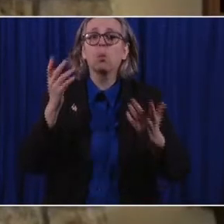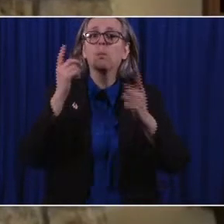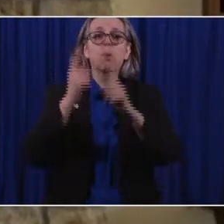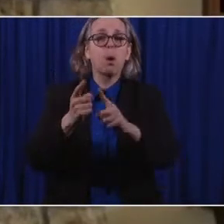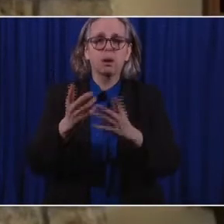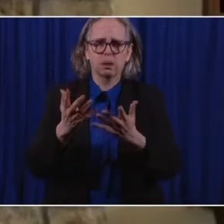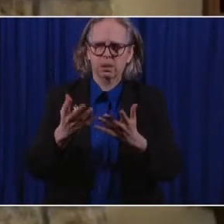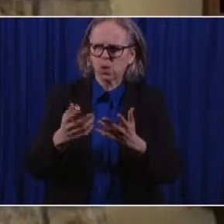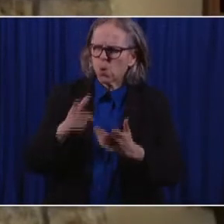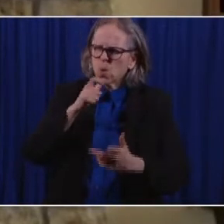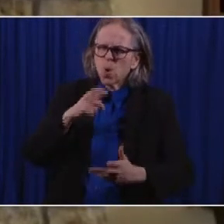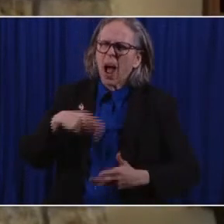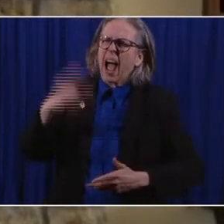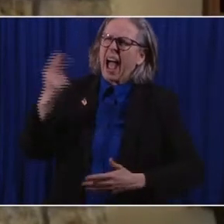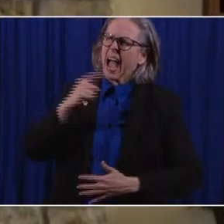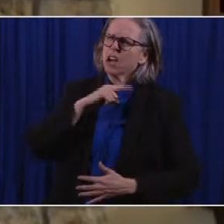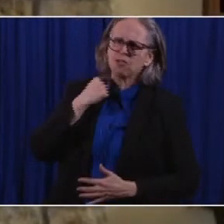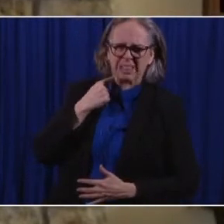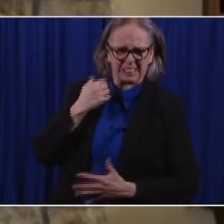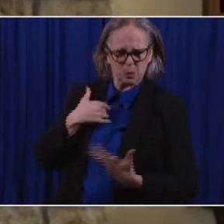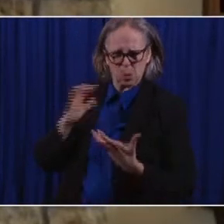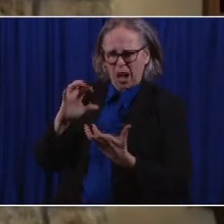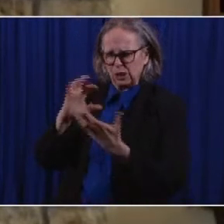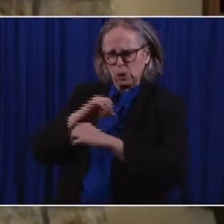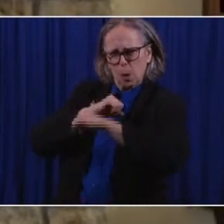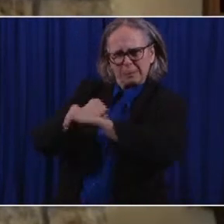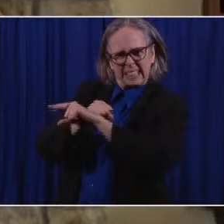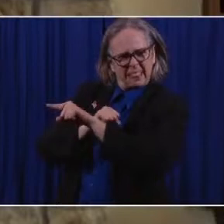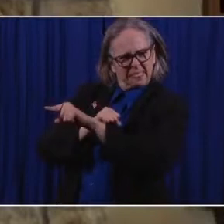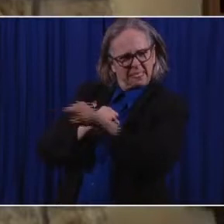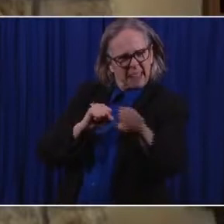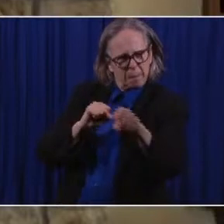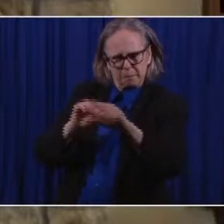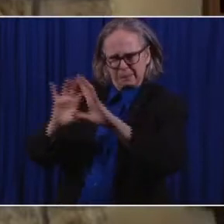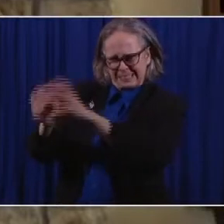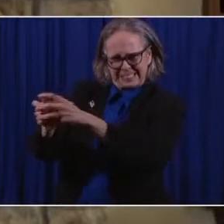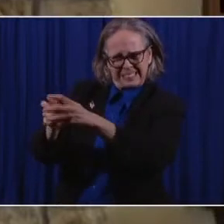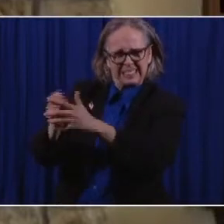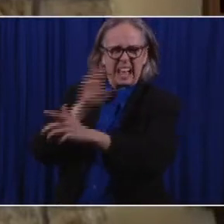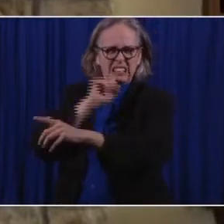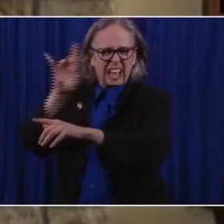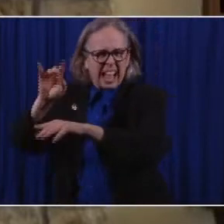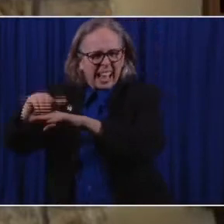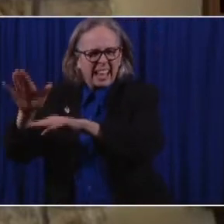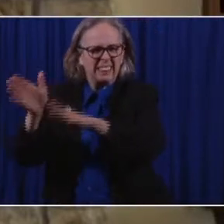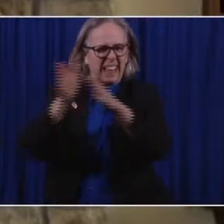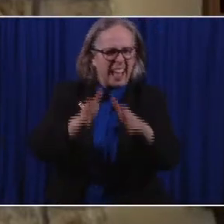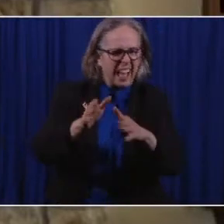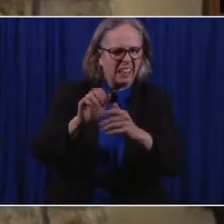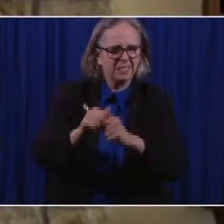number of vaccines. And we'll go to questions.